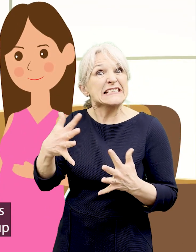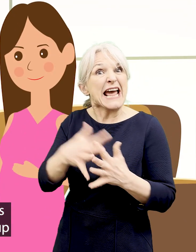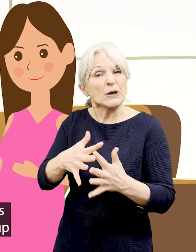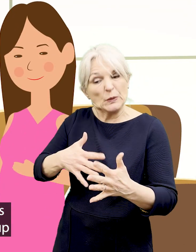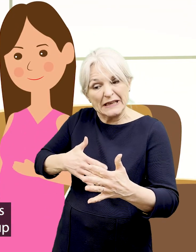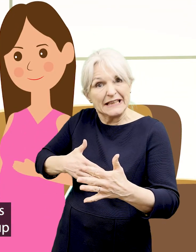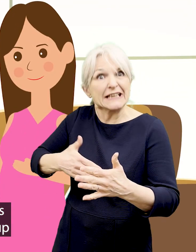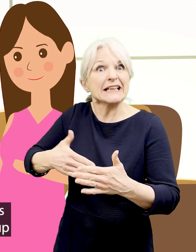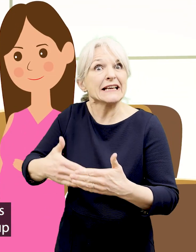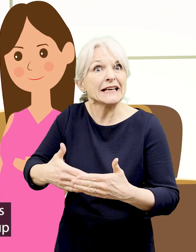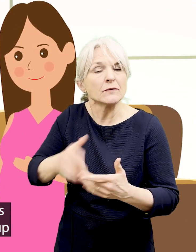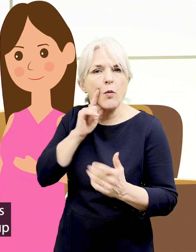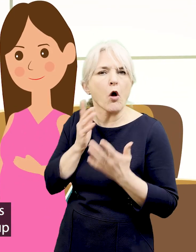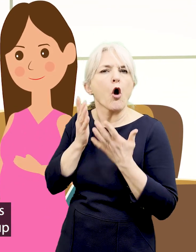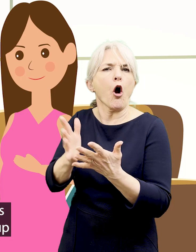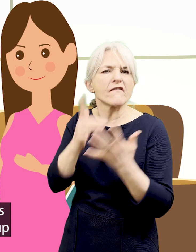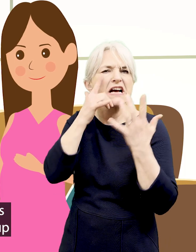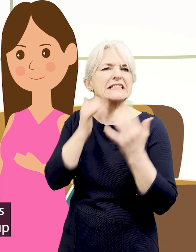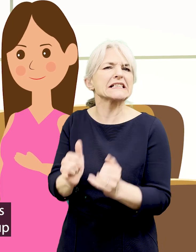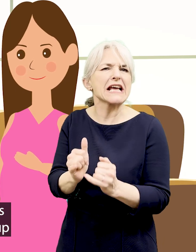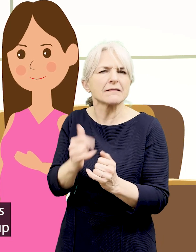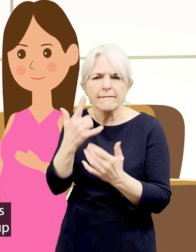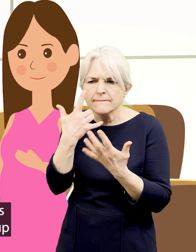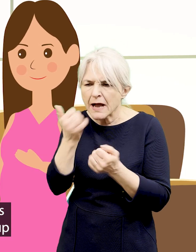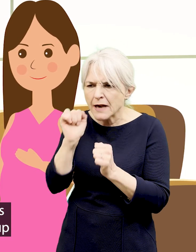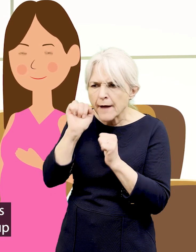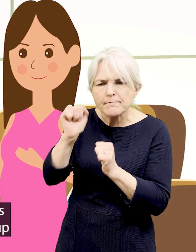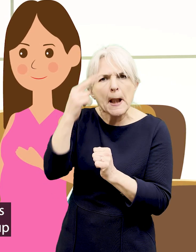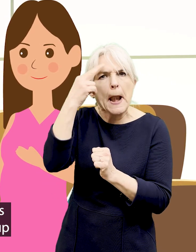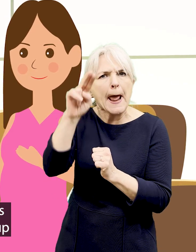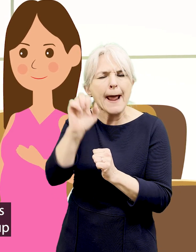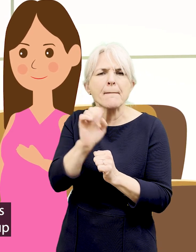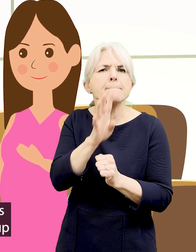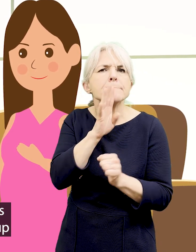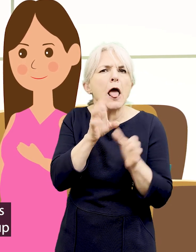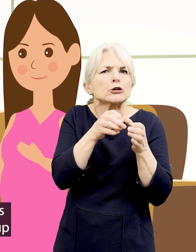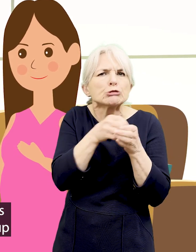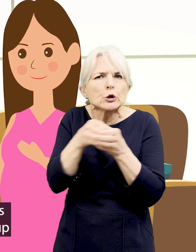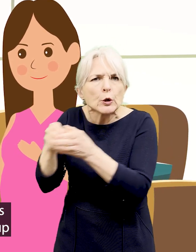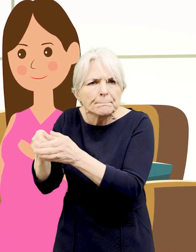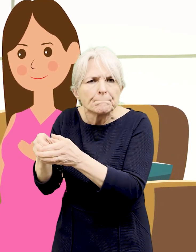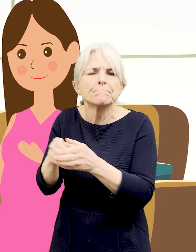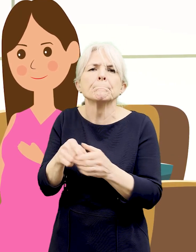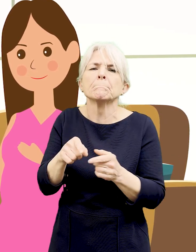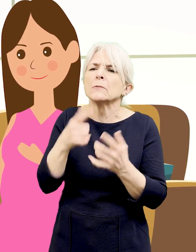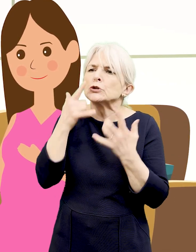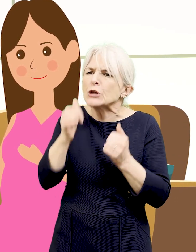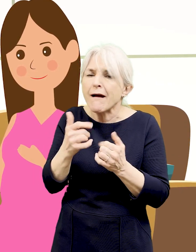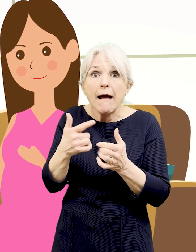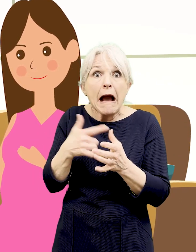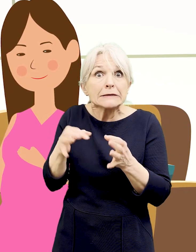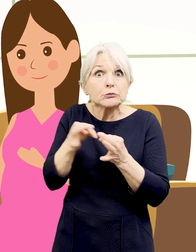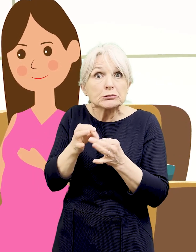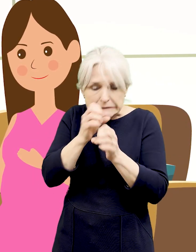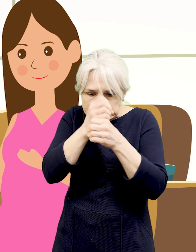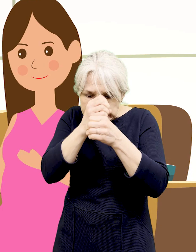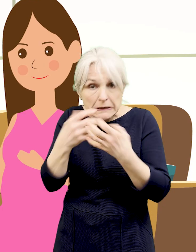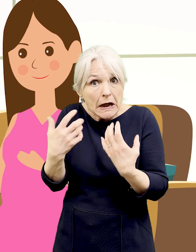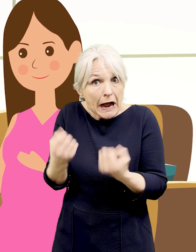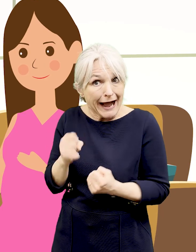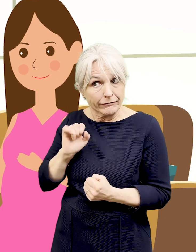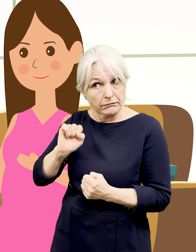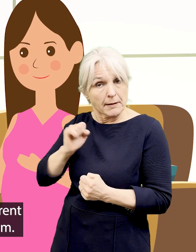During the first 10 weeks of her pregnancy, Nia is offered a screening test to find out her blood group and to check for any antibodies in her